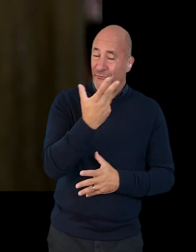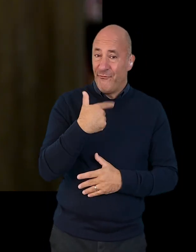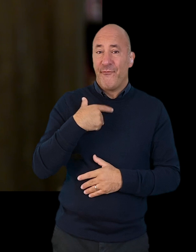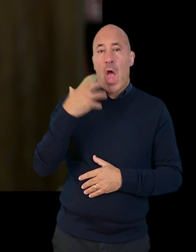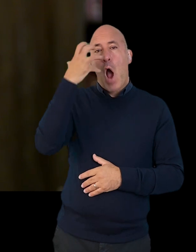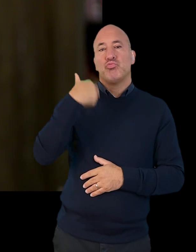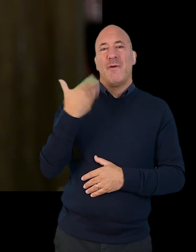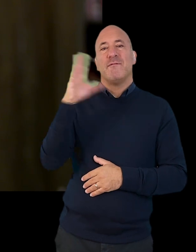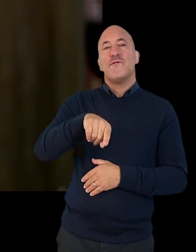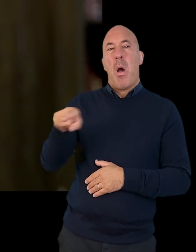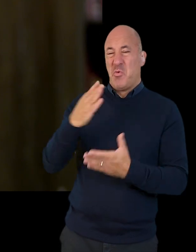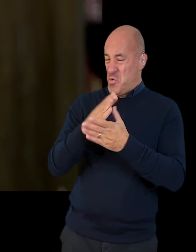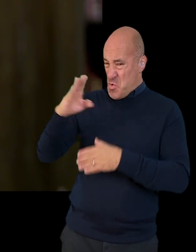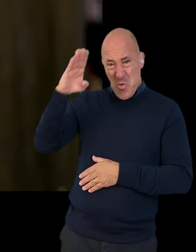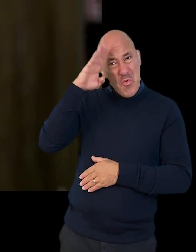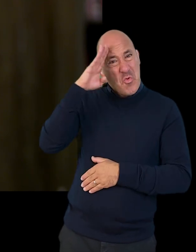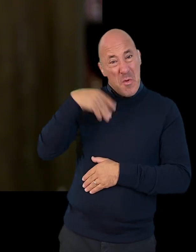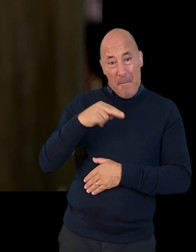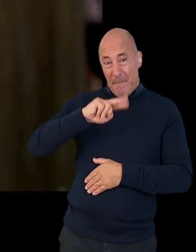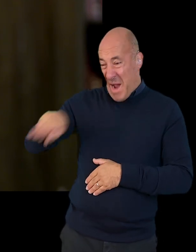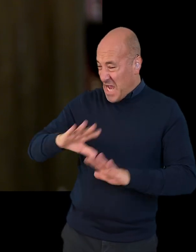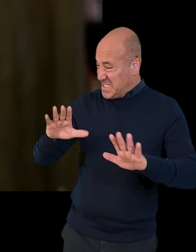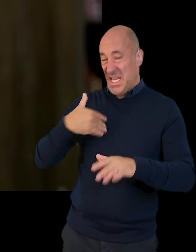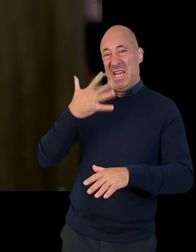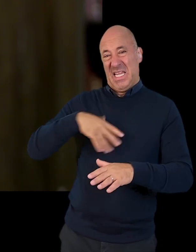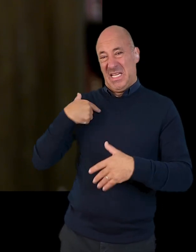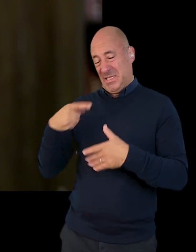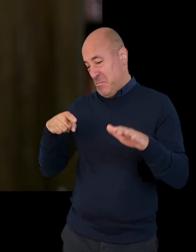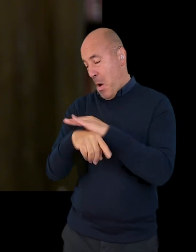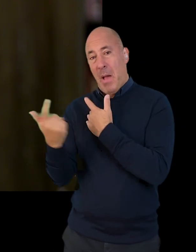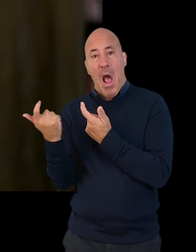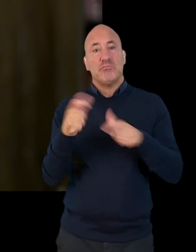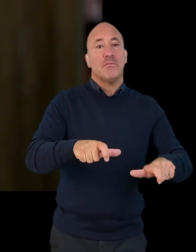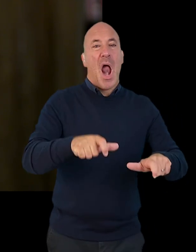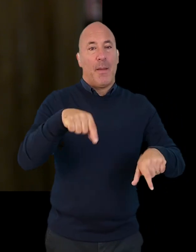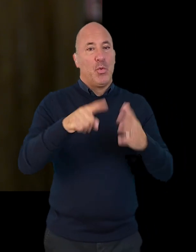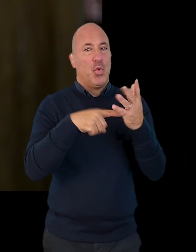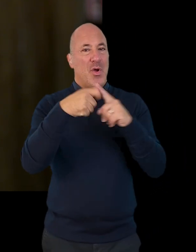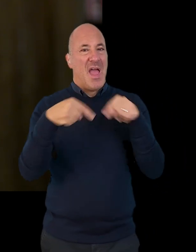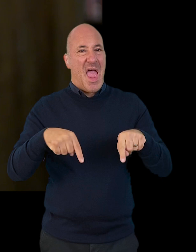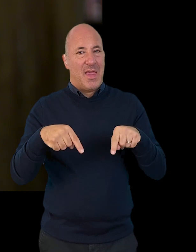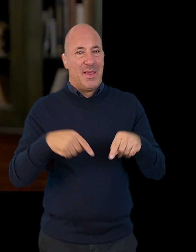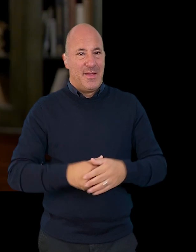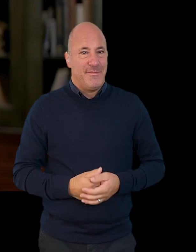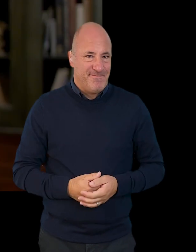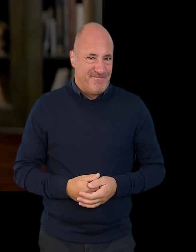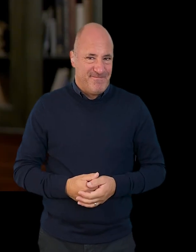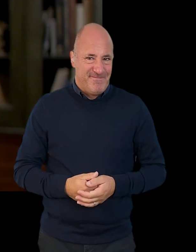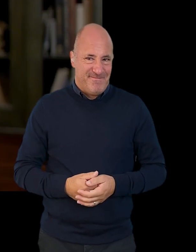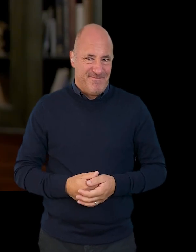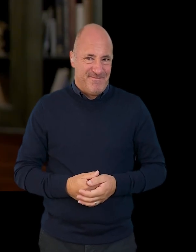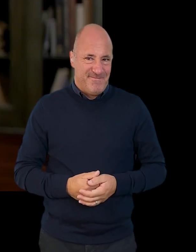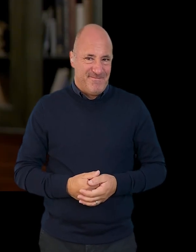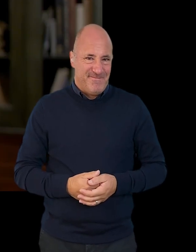to prove that their country is dangerous enough for them to qualify to have asylum in the United Kingdom. Now, for some countries,